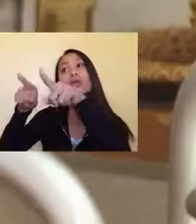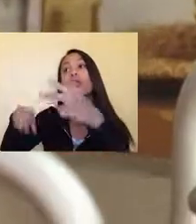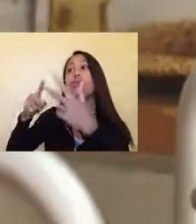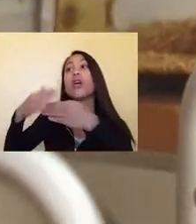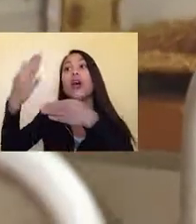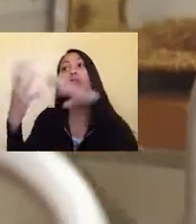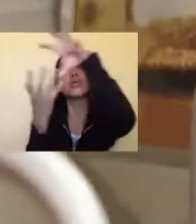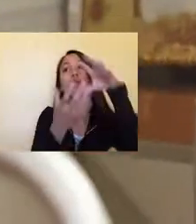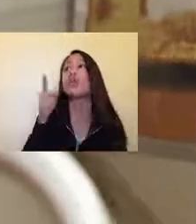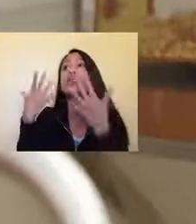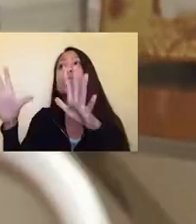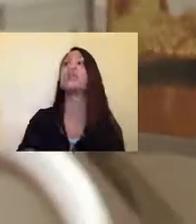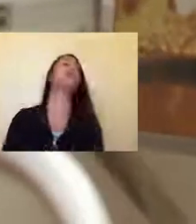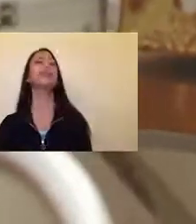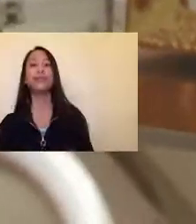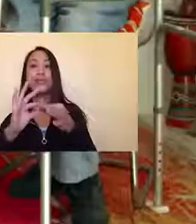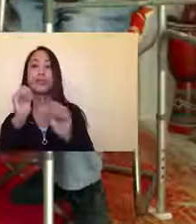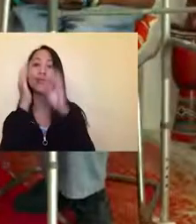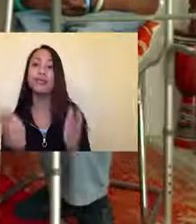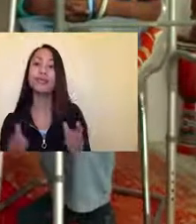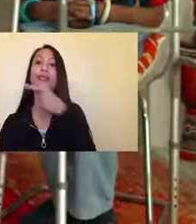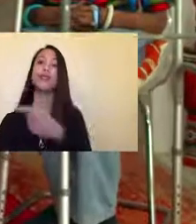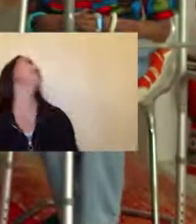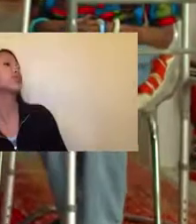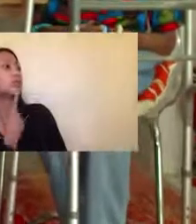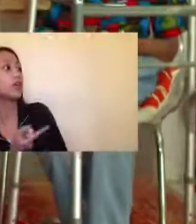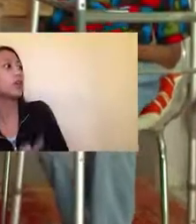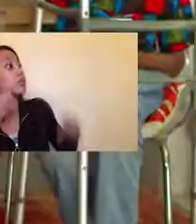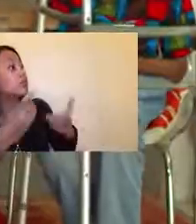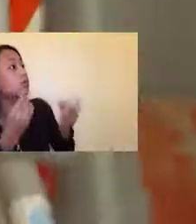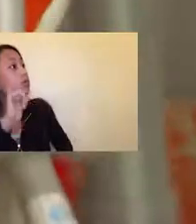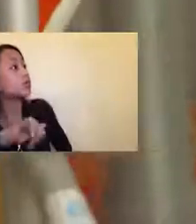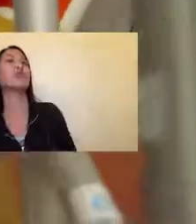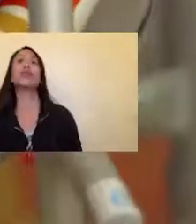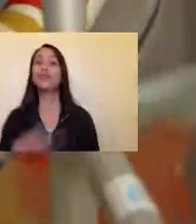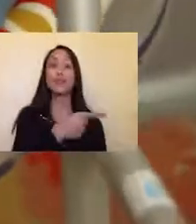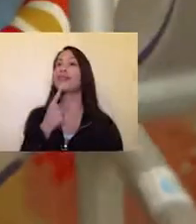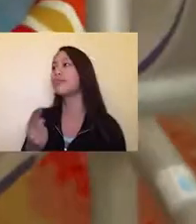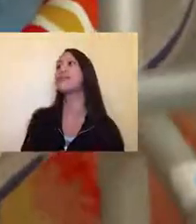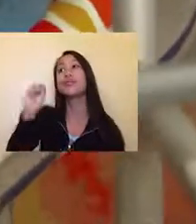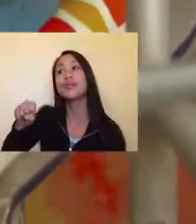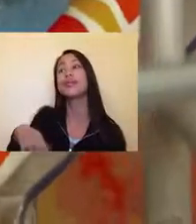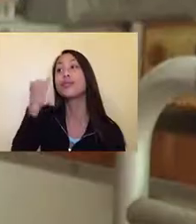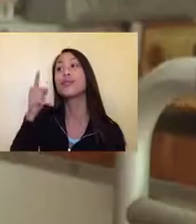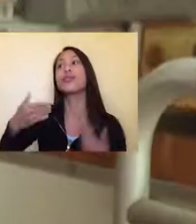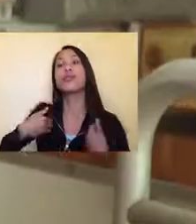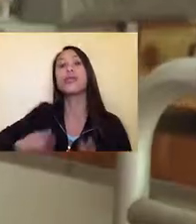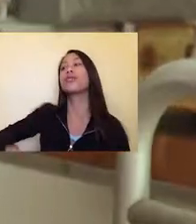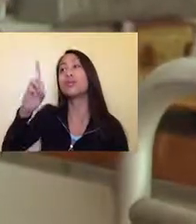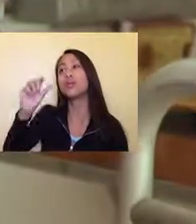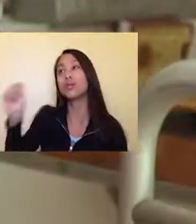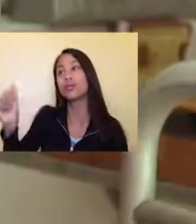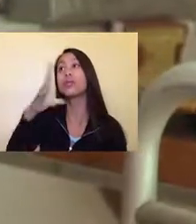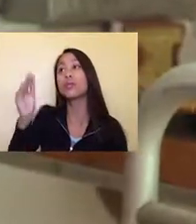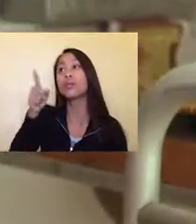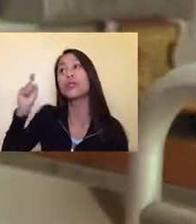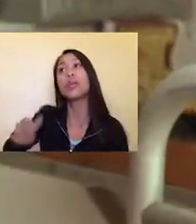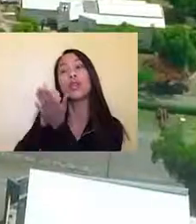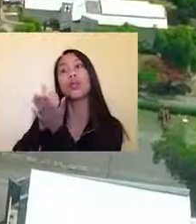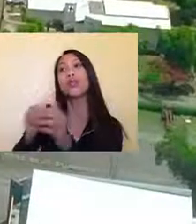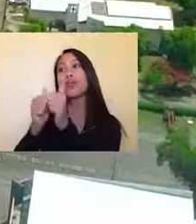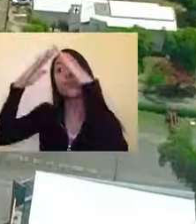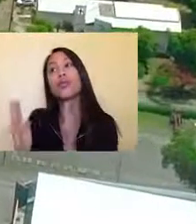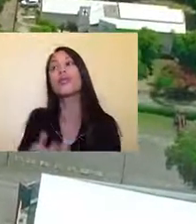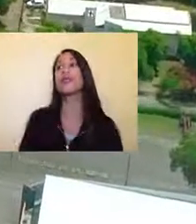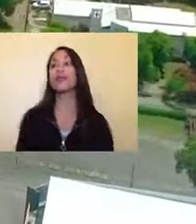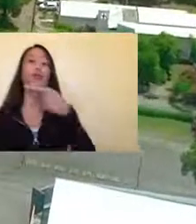after or before the storm? You can do that? Yes, if you need assistance around the house or you have a disability. I didn't know that, but thanks for letting me know.